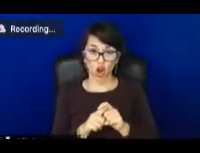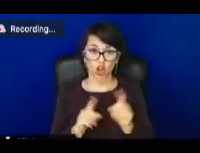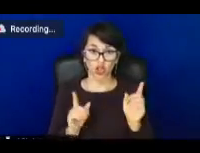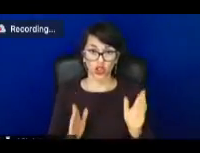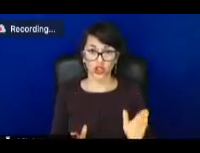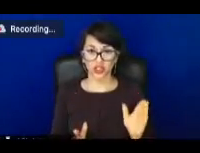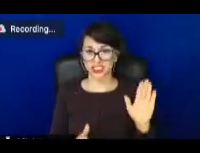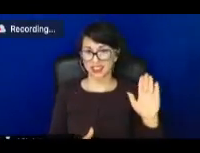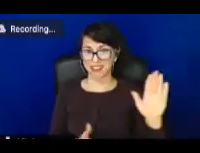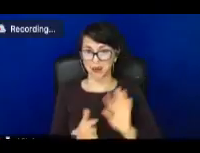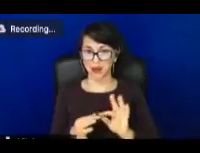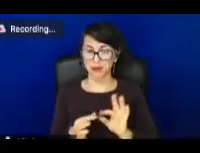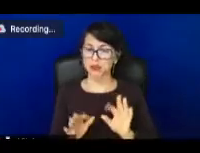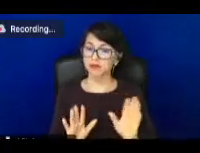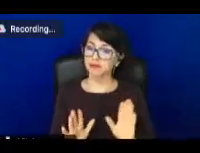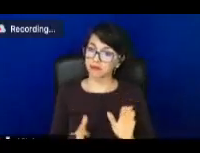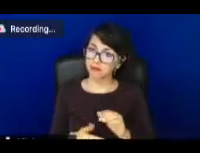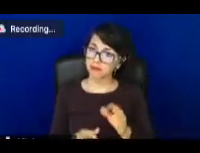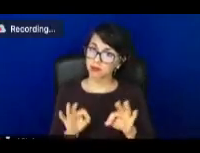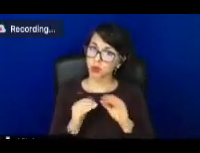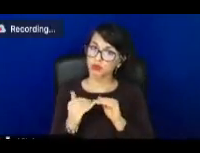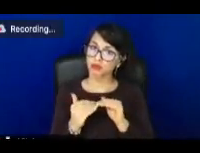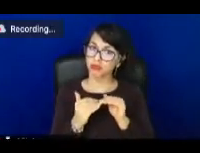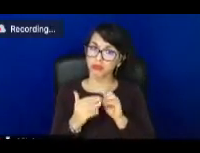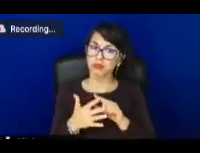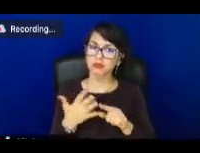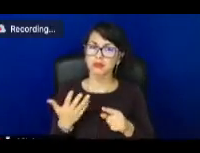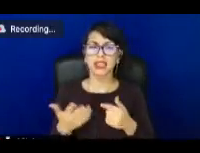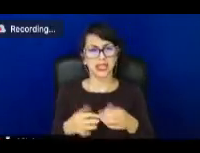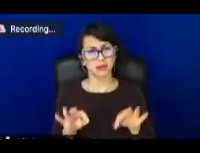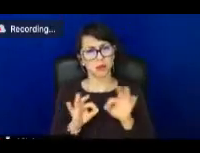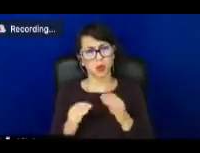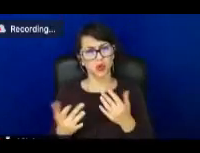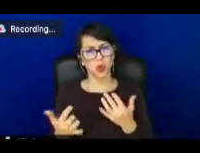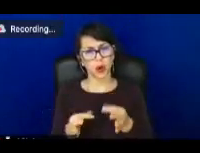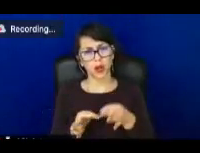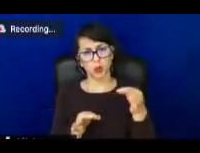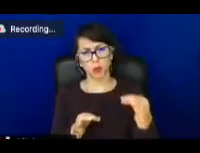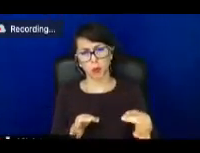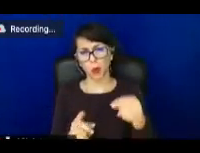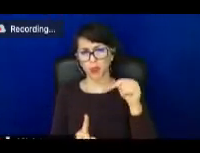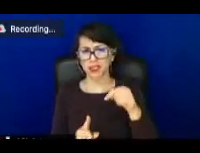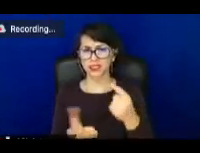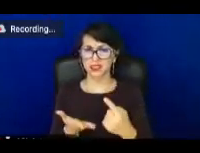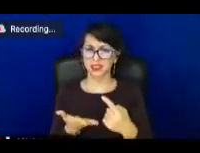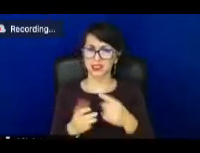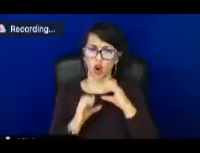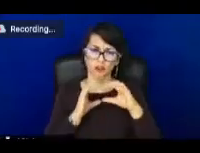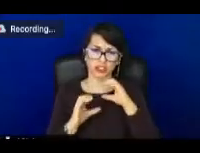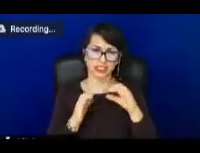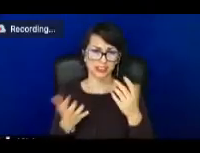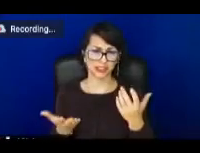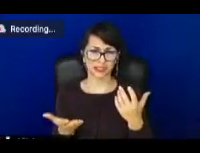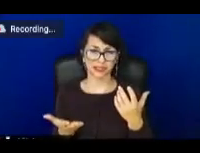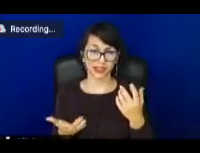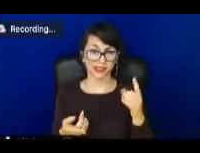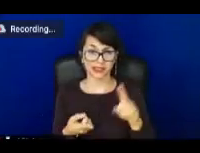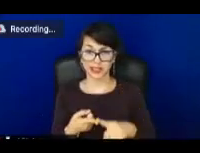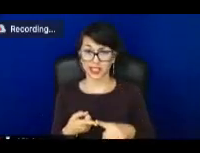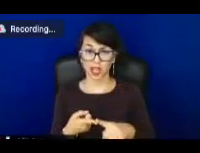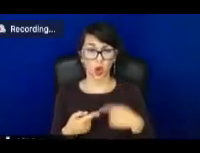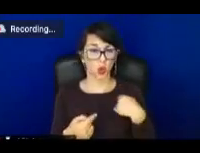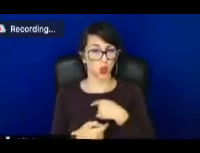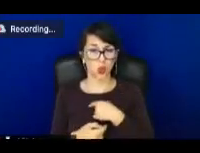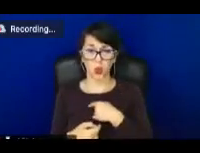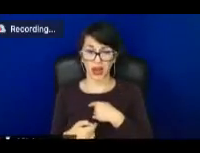in. So I really would want to wait and have this conversation until after we'll have all of the